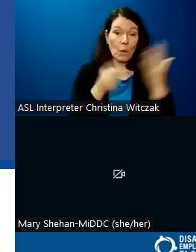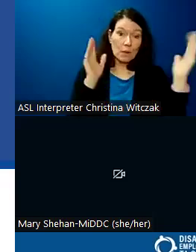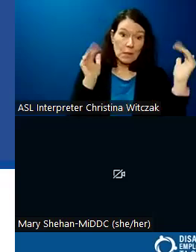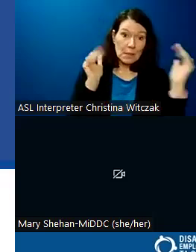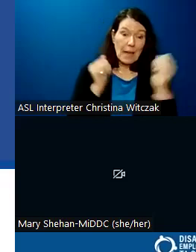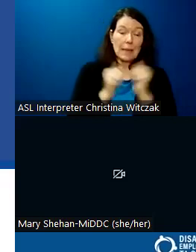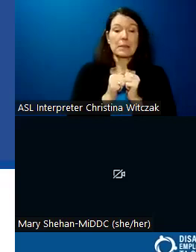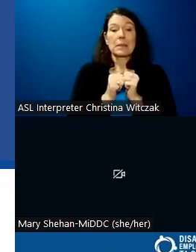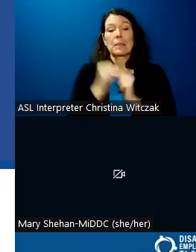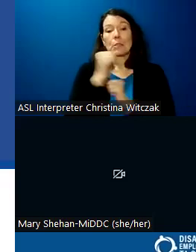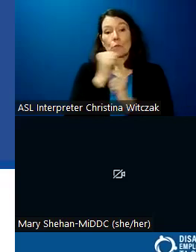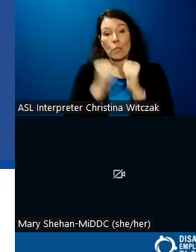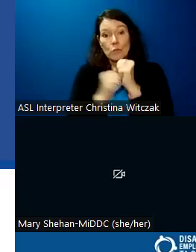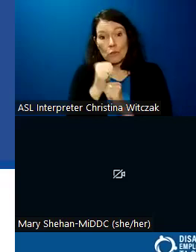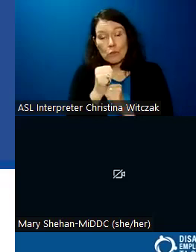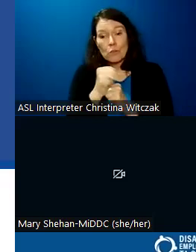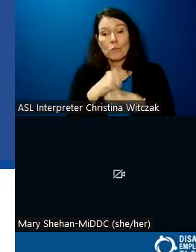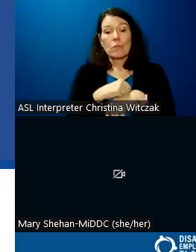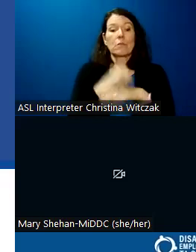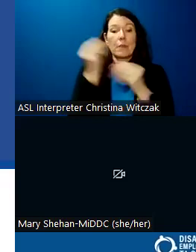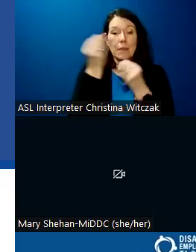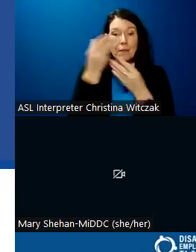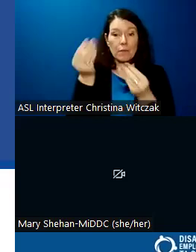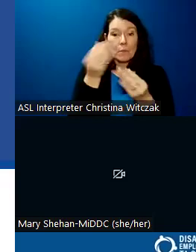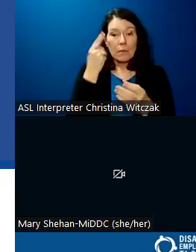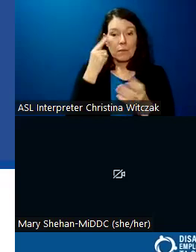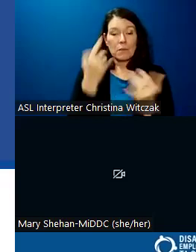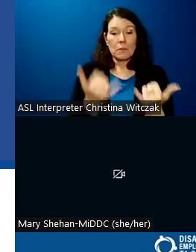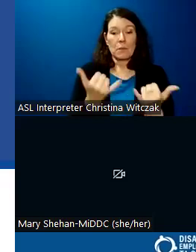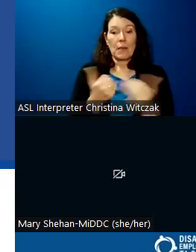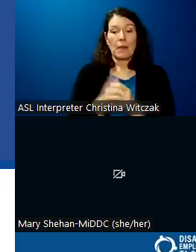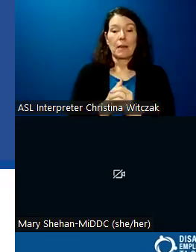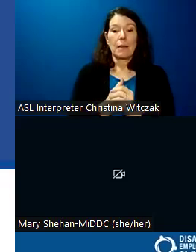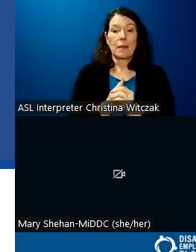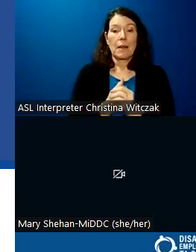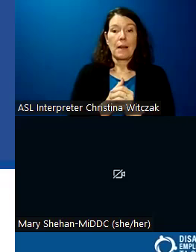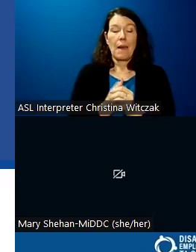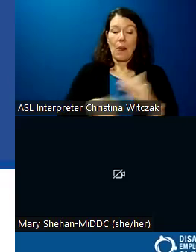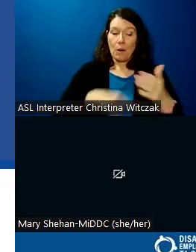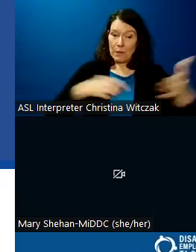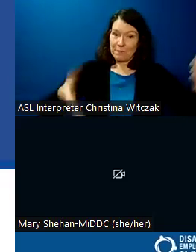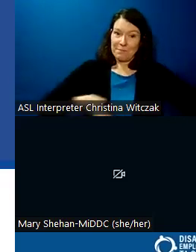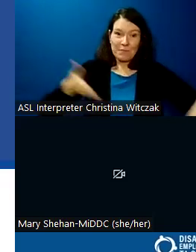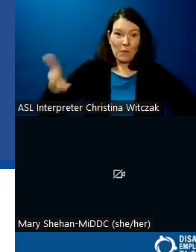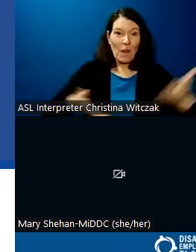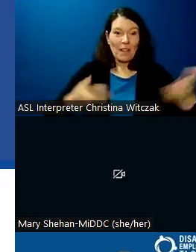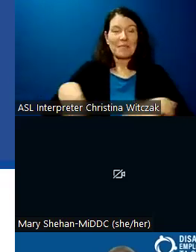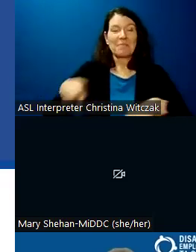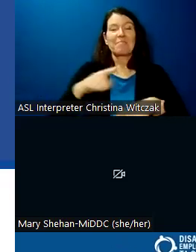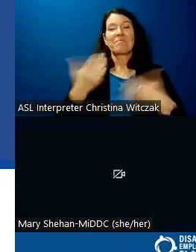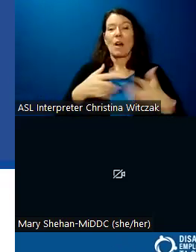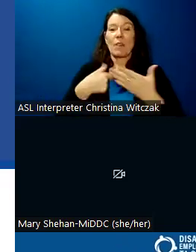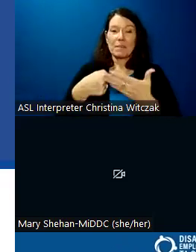expect and the structure and content of today's presentation. So we already welcomed you. We have already talked about